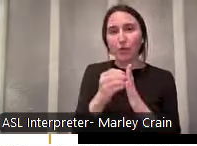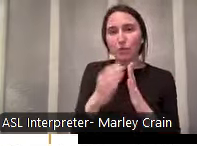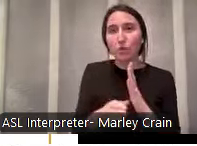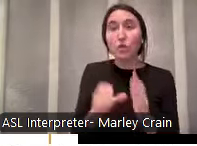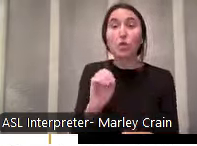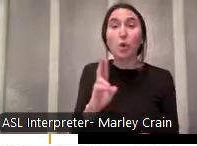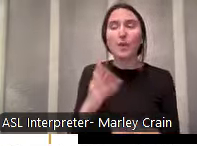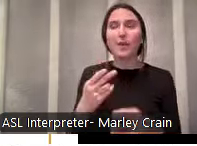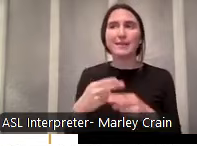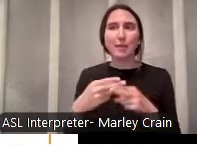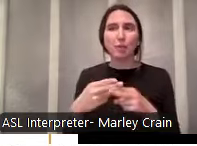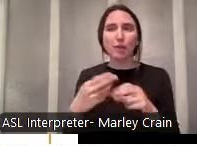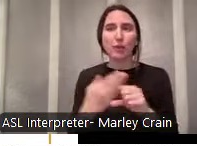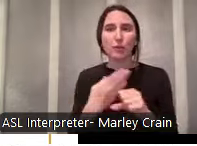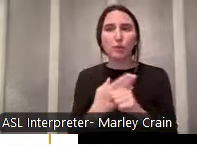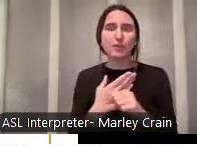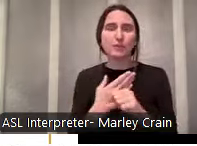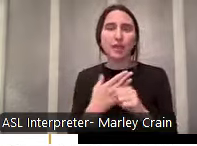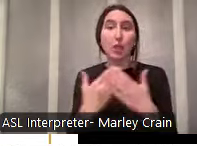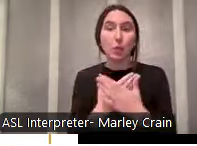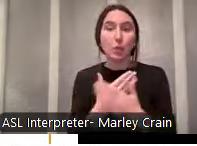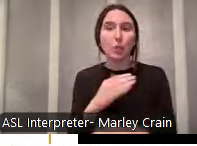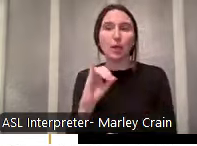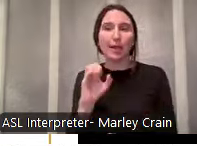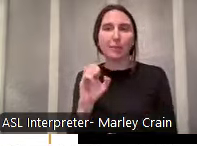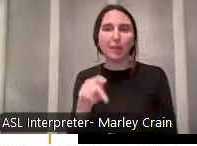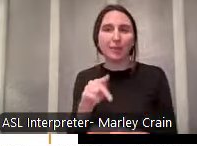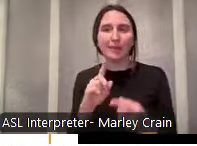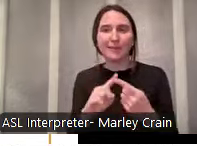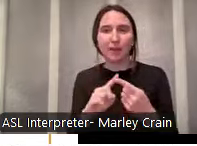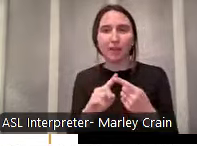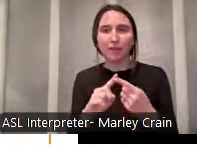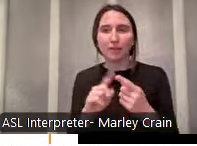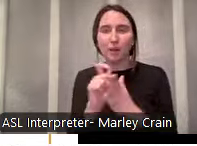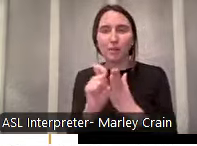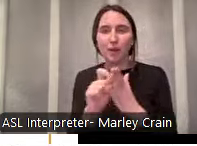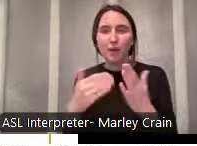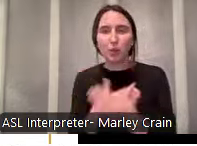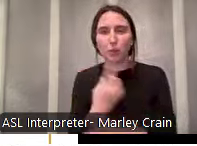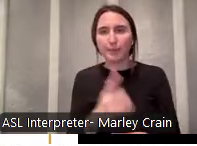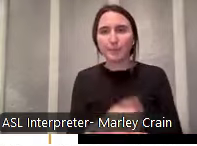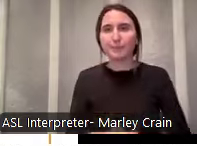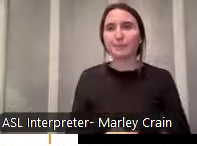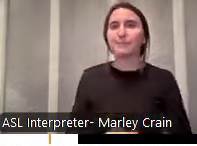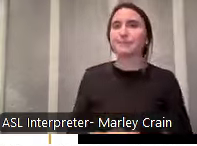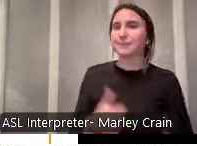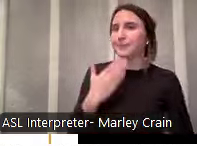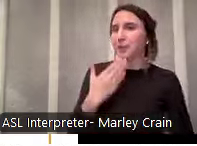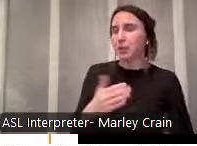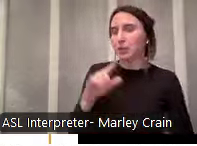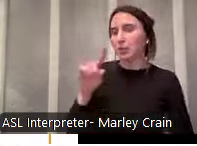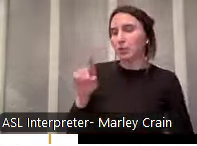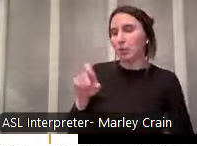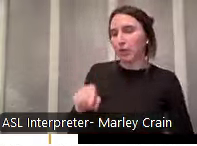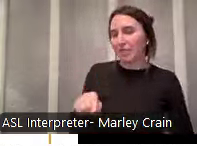new evaluations? That is such a good question, and I feel like I am not the expert on out of district